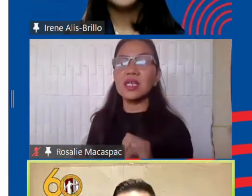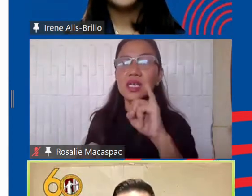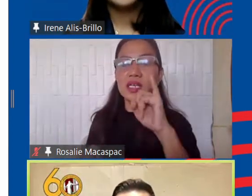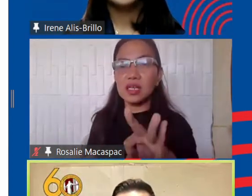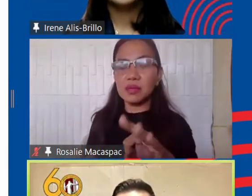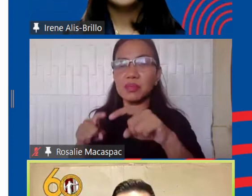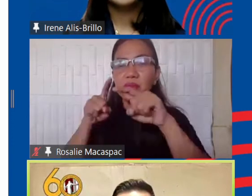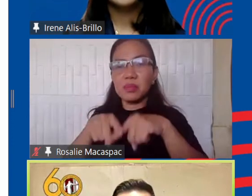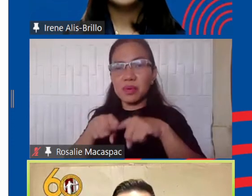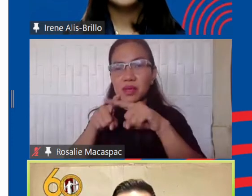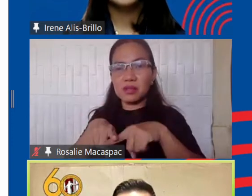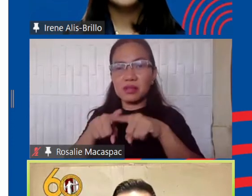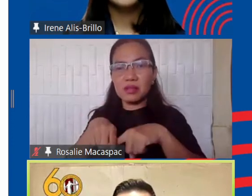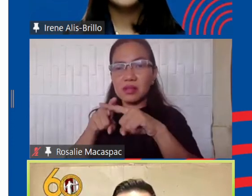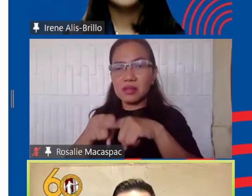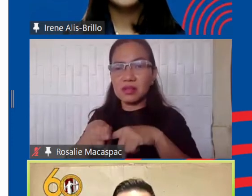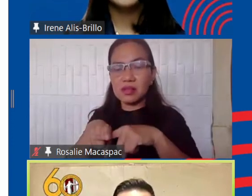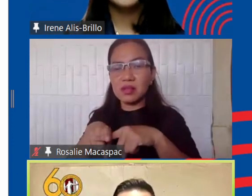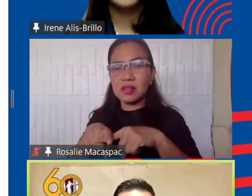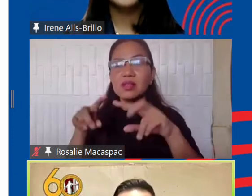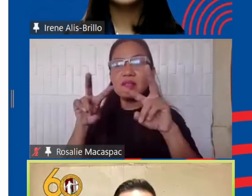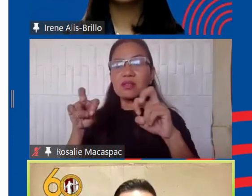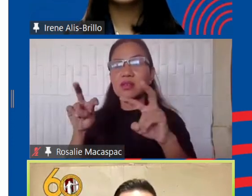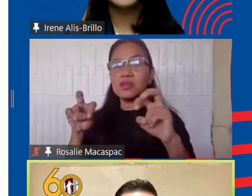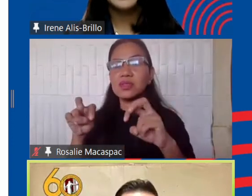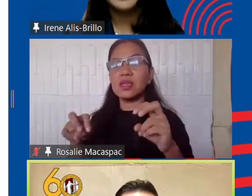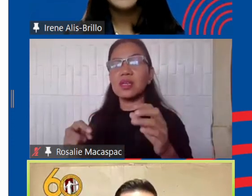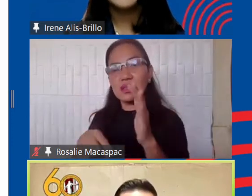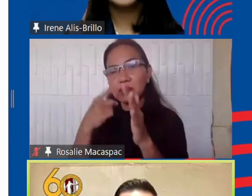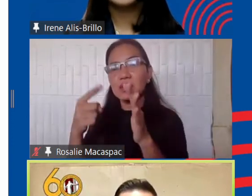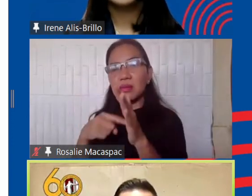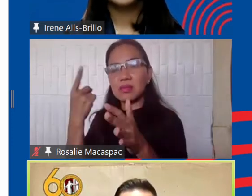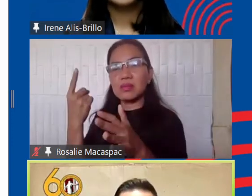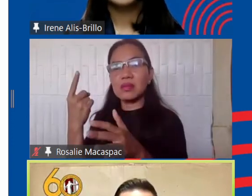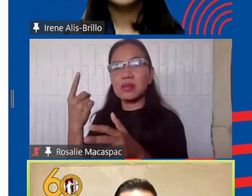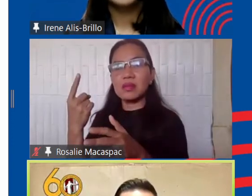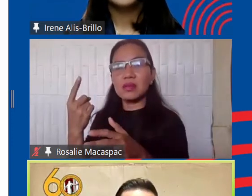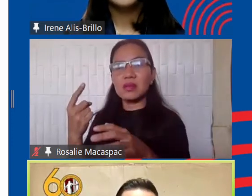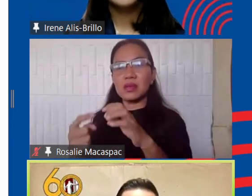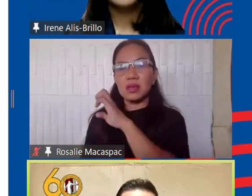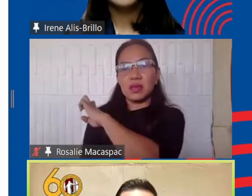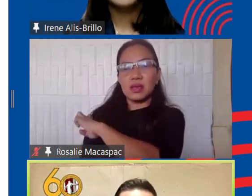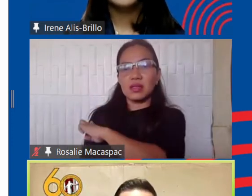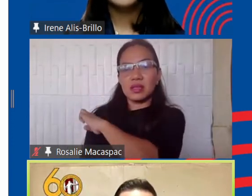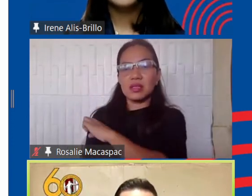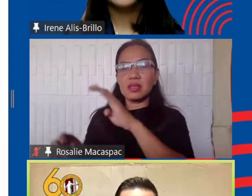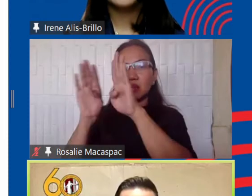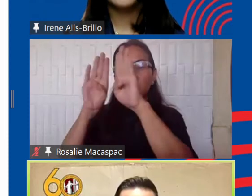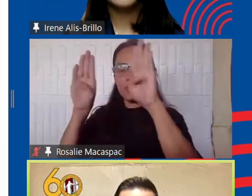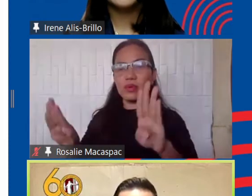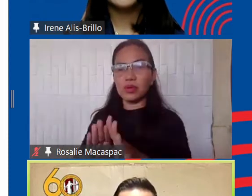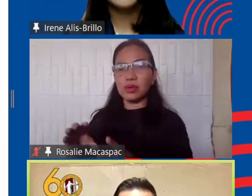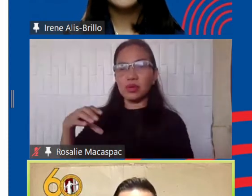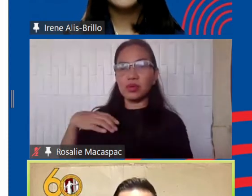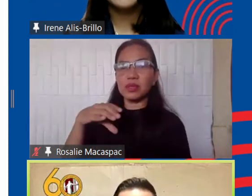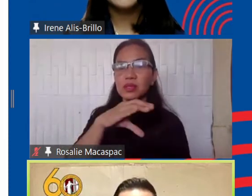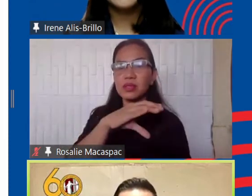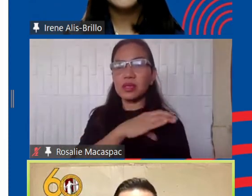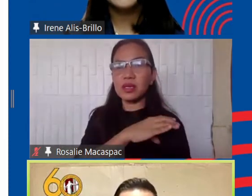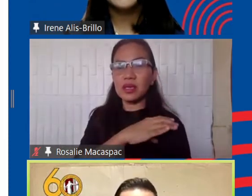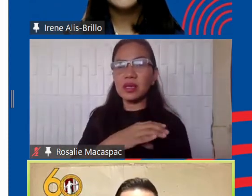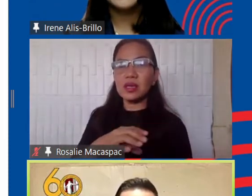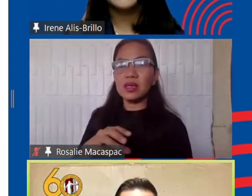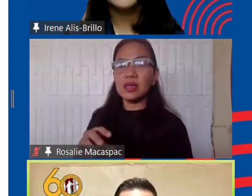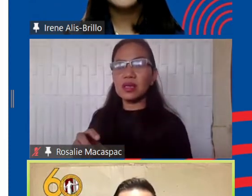depend on your research. And sometimes in ethics board committee, you need to justify why